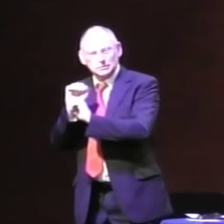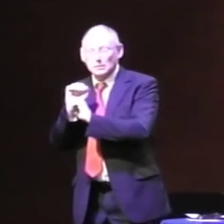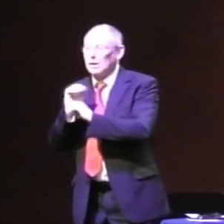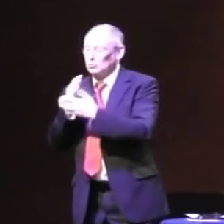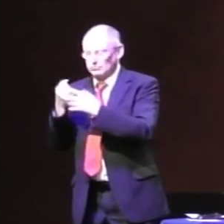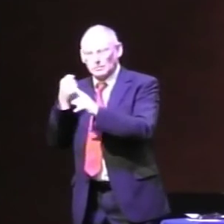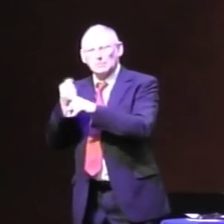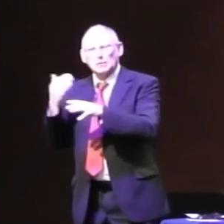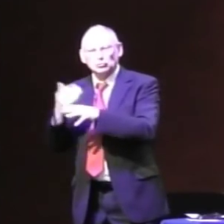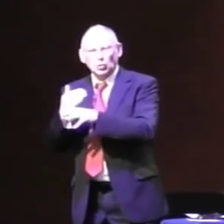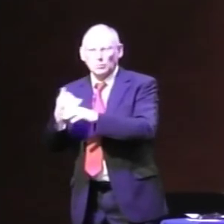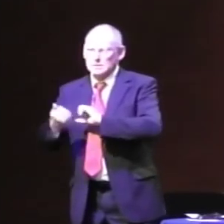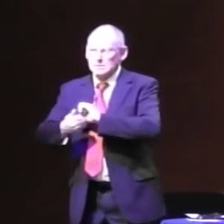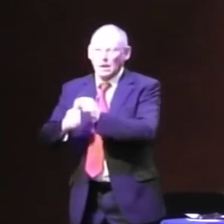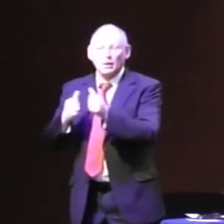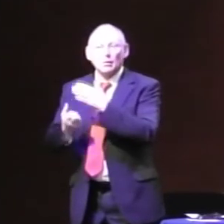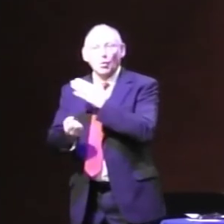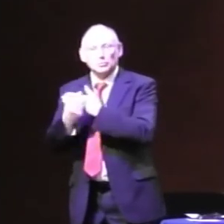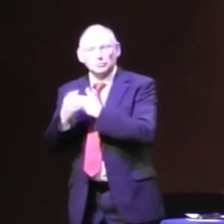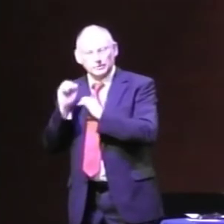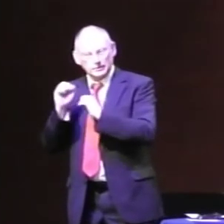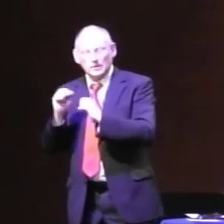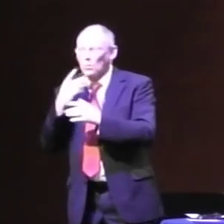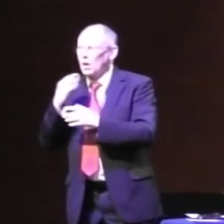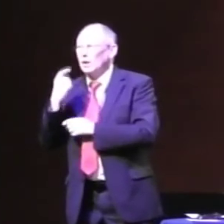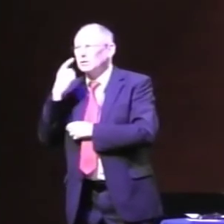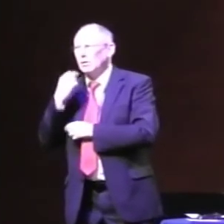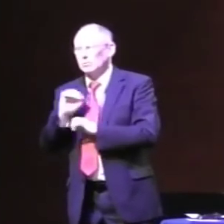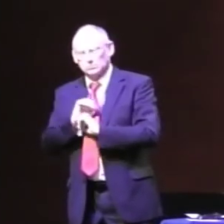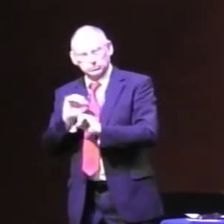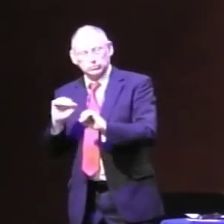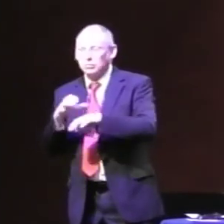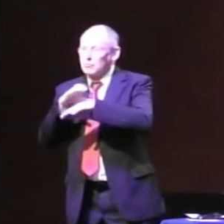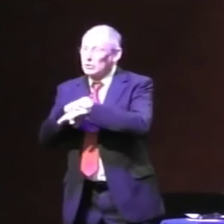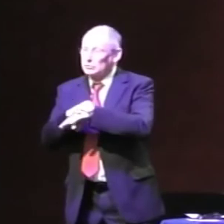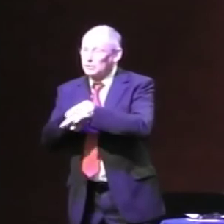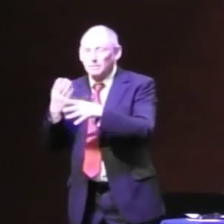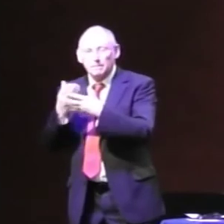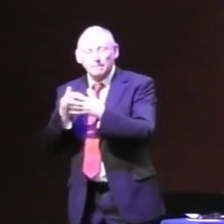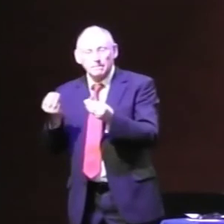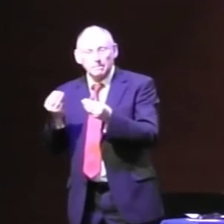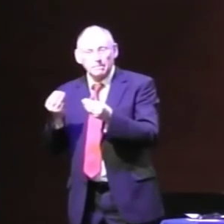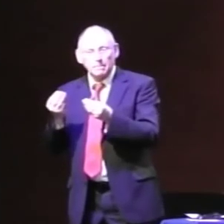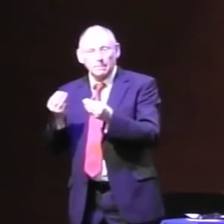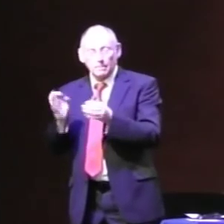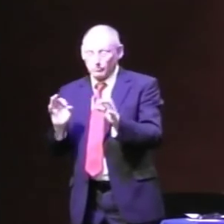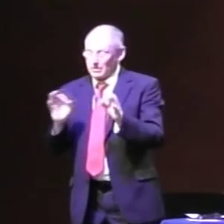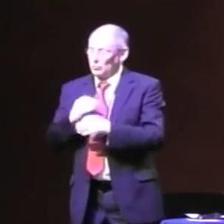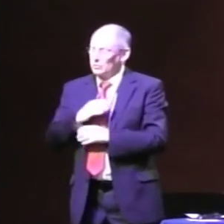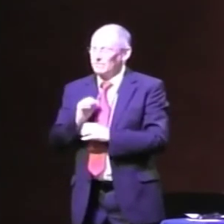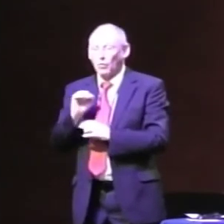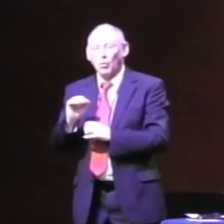jobs, on skills and opportunities for the younger generation and apprenticeships. And there's just no need for